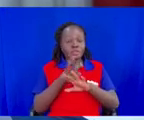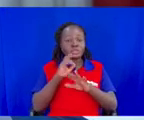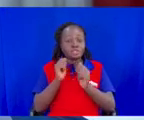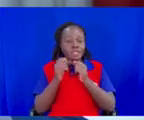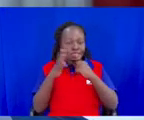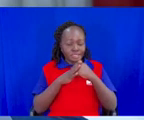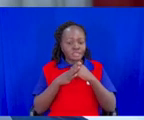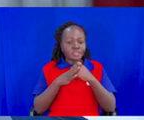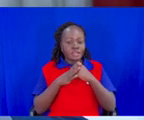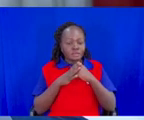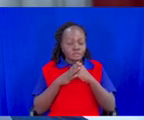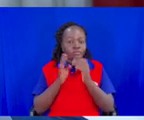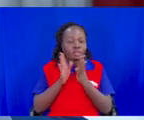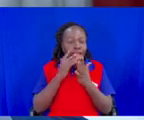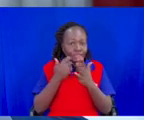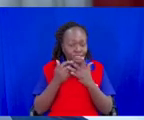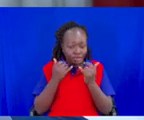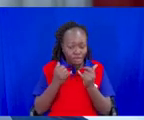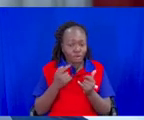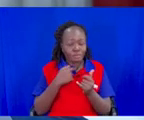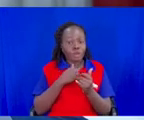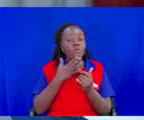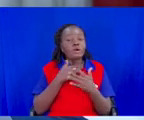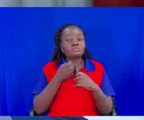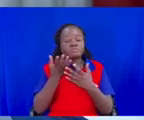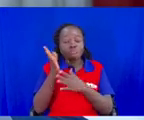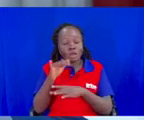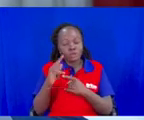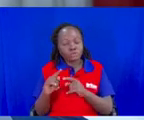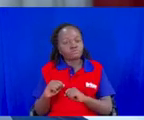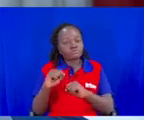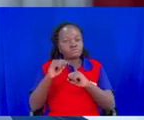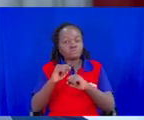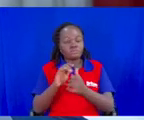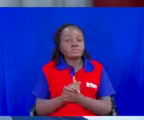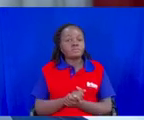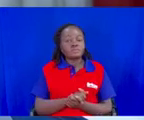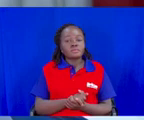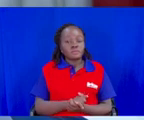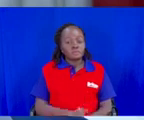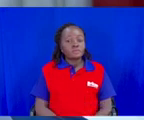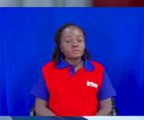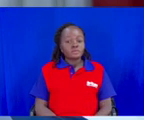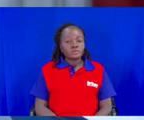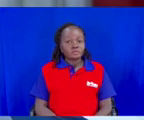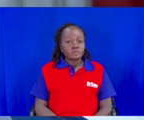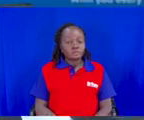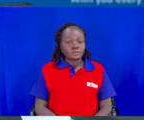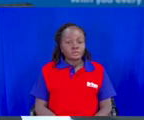2019. And at this juncture, I would like to hand over back to the chair. Thank you very